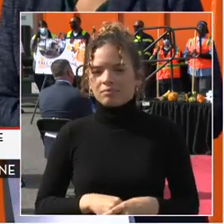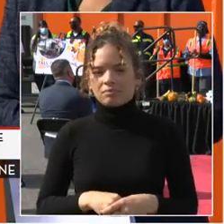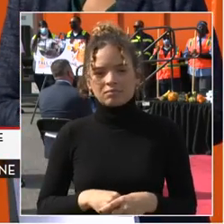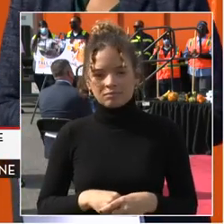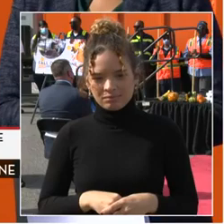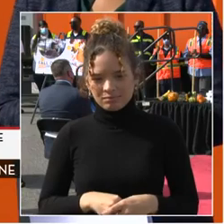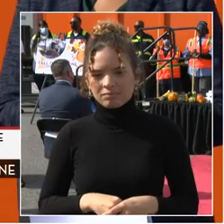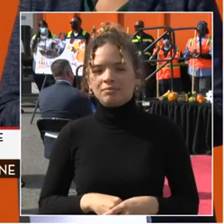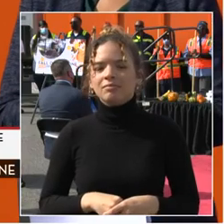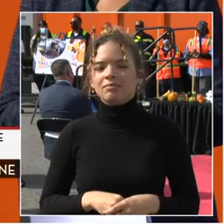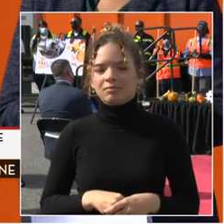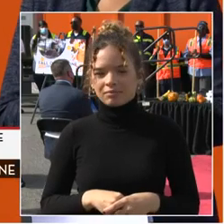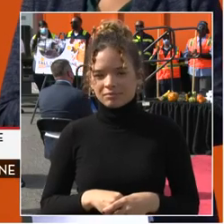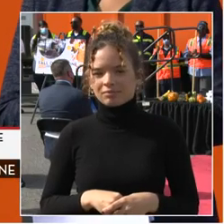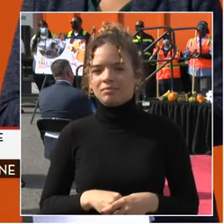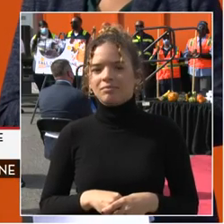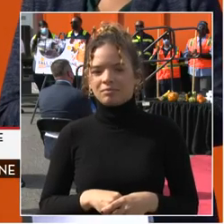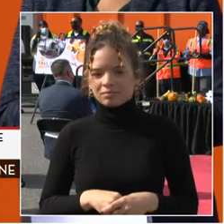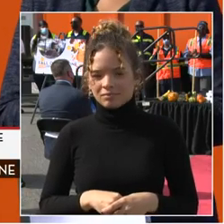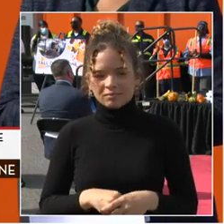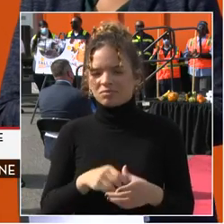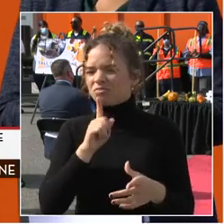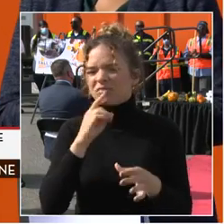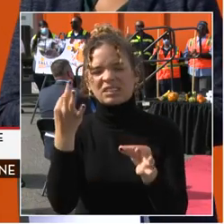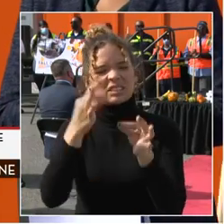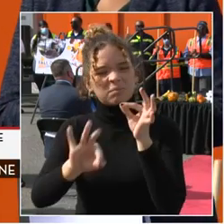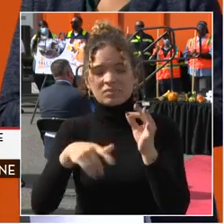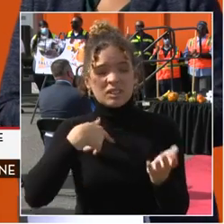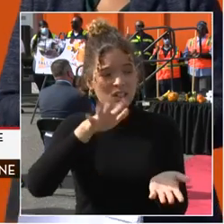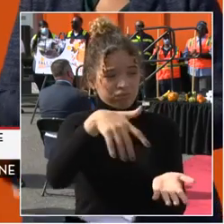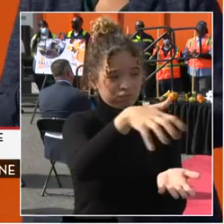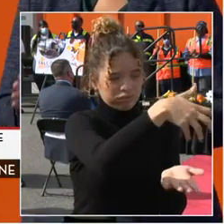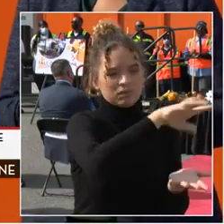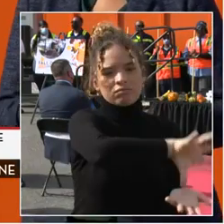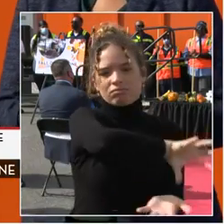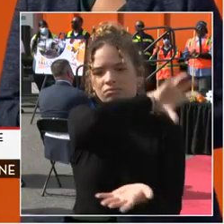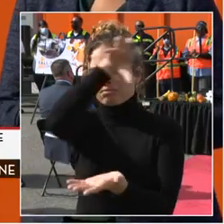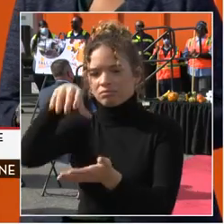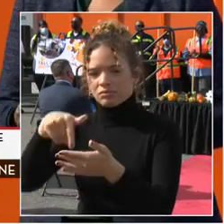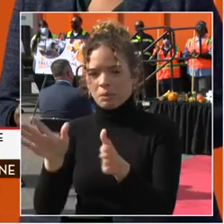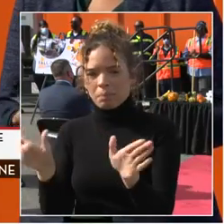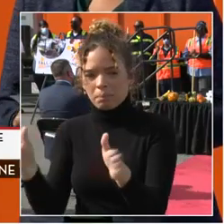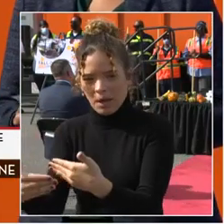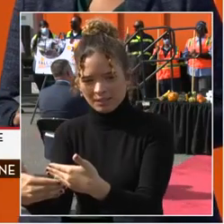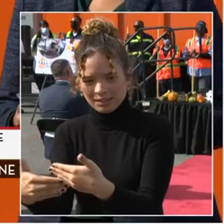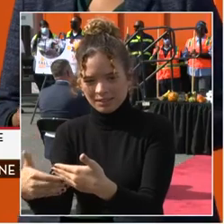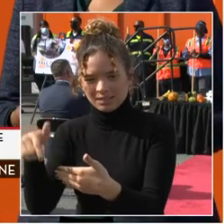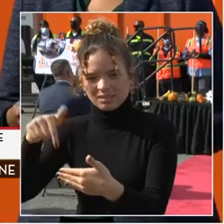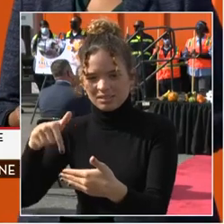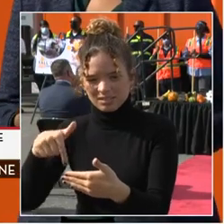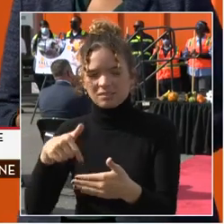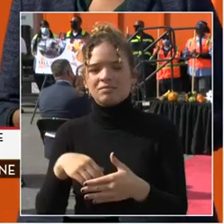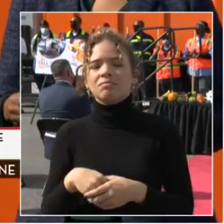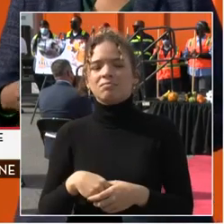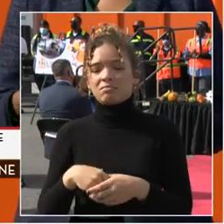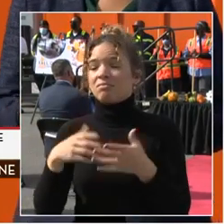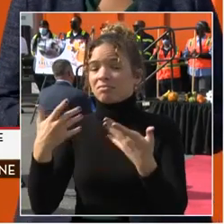residence. That's it. Rake it to the curb and DPW will do the rest. Has anyone here ever raked leaves?